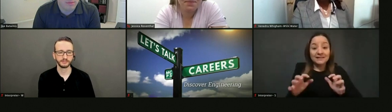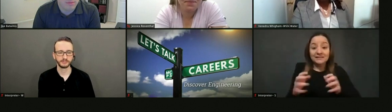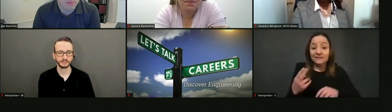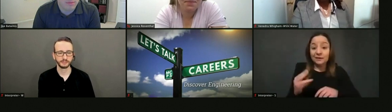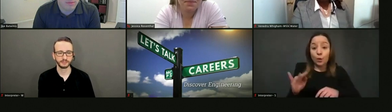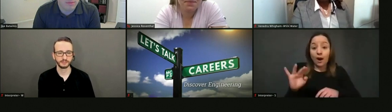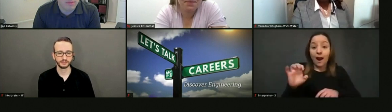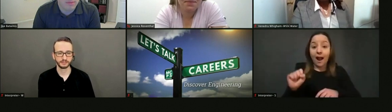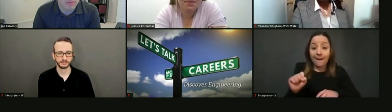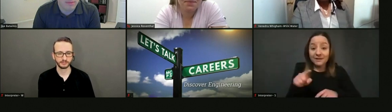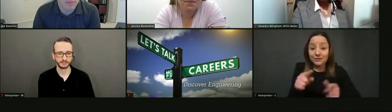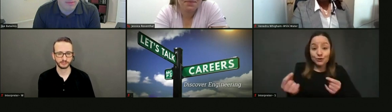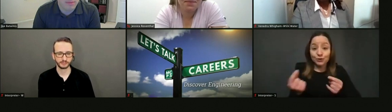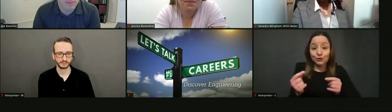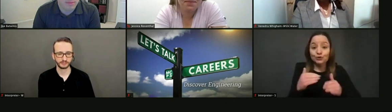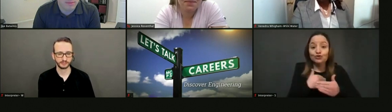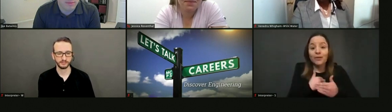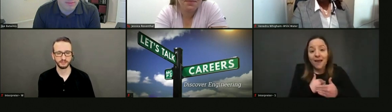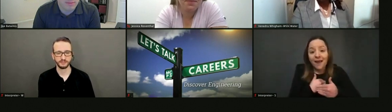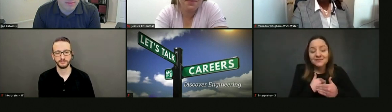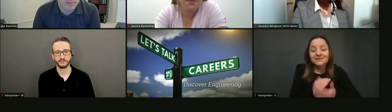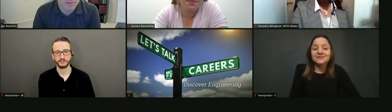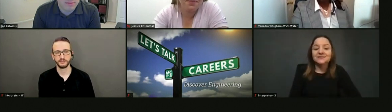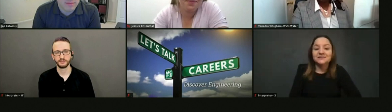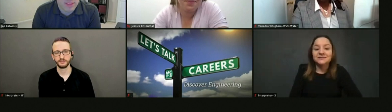hobbies do you do to relax?